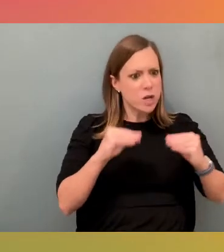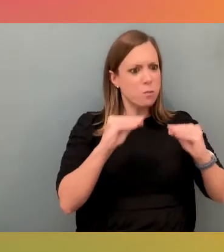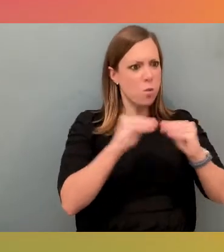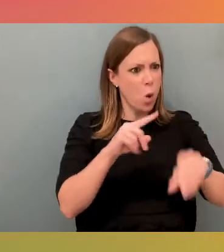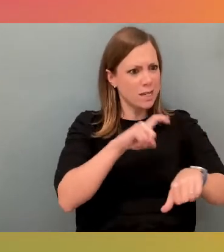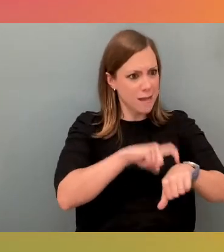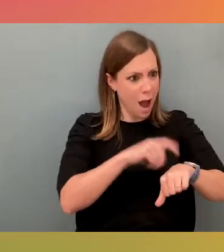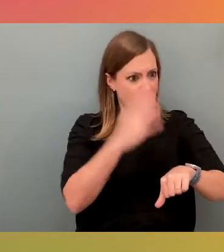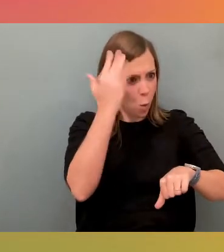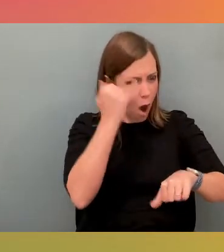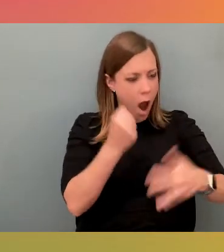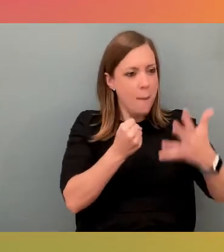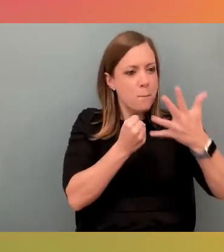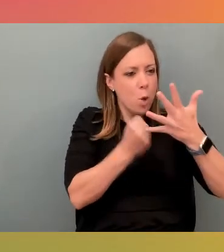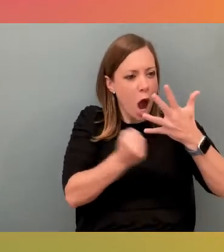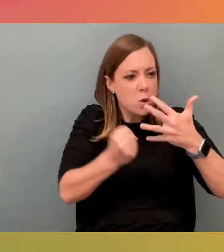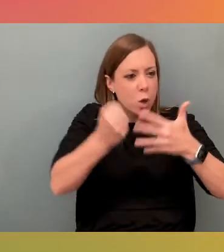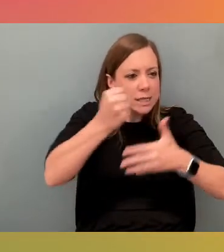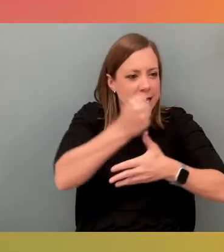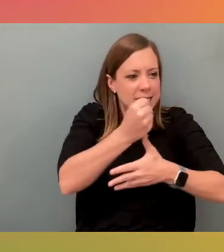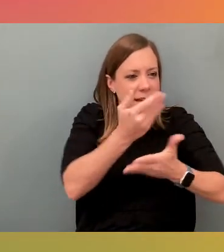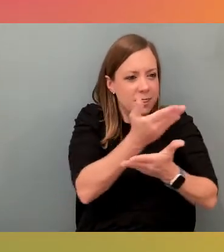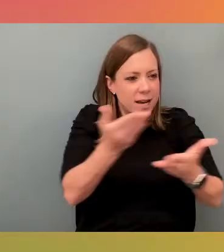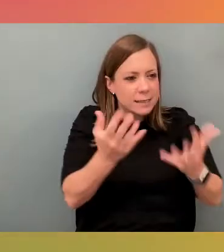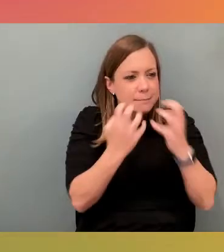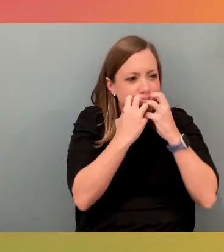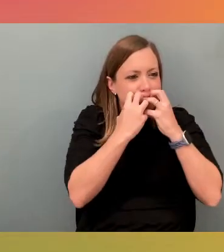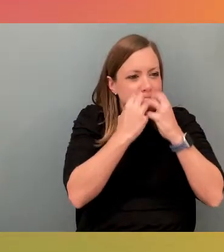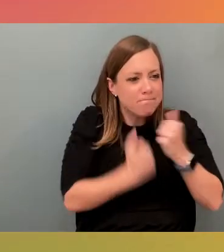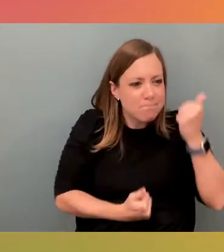important to you.